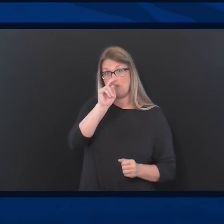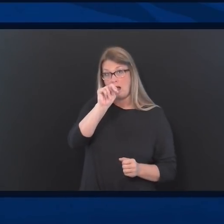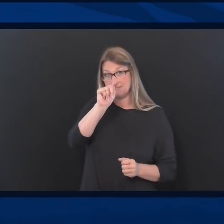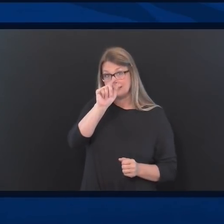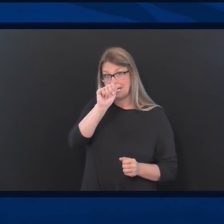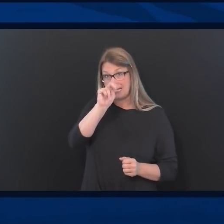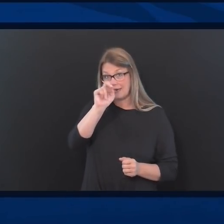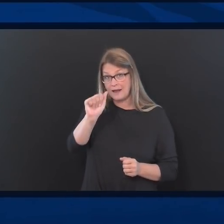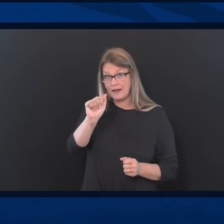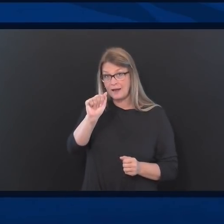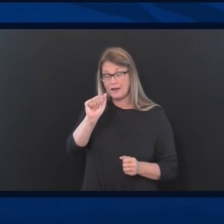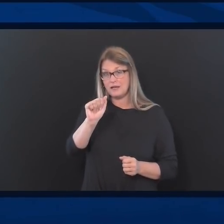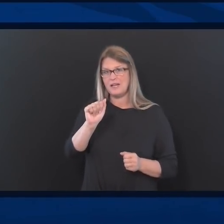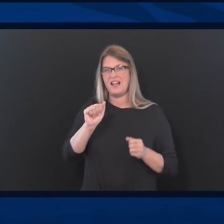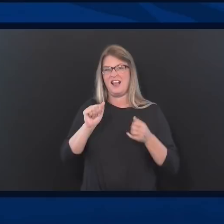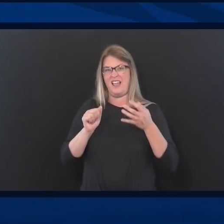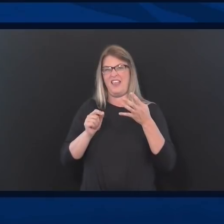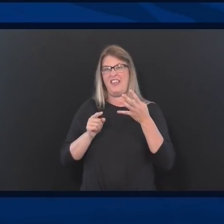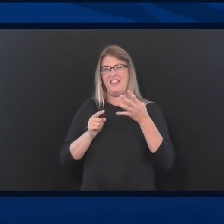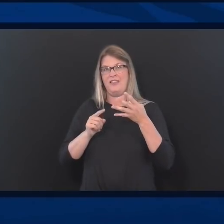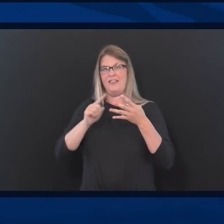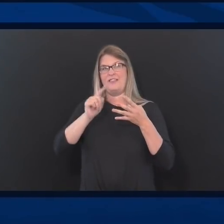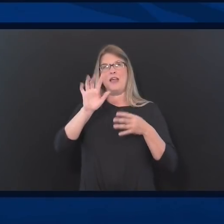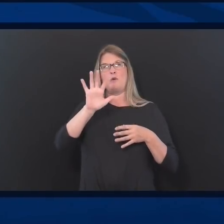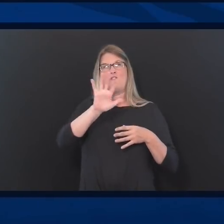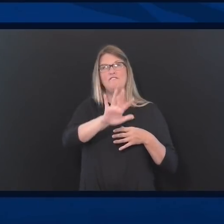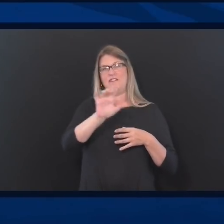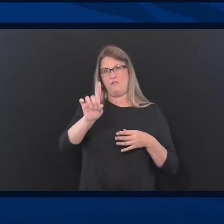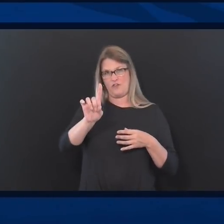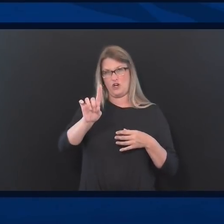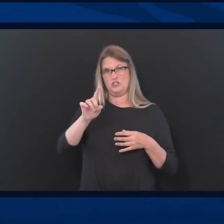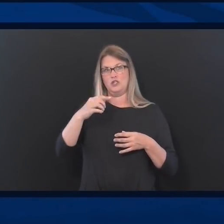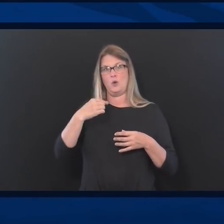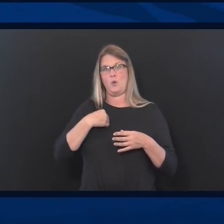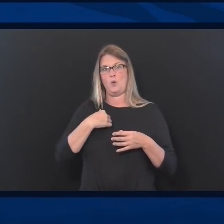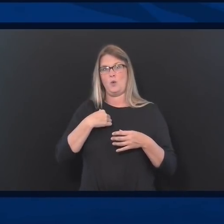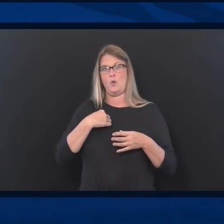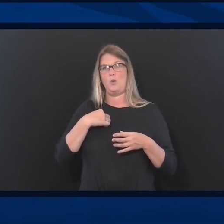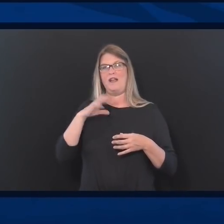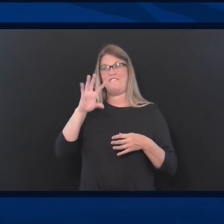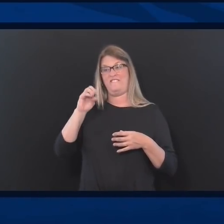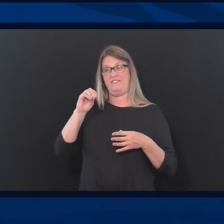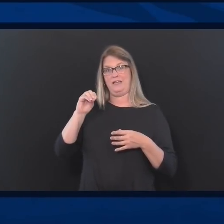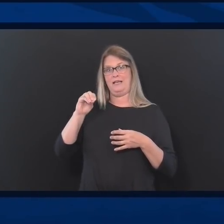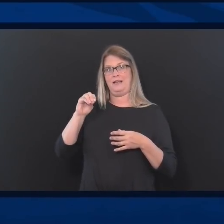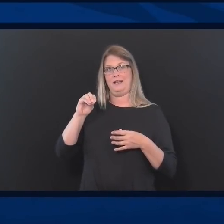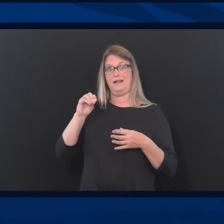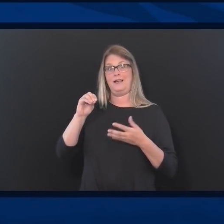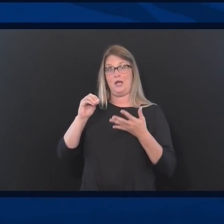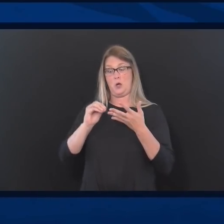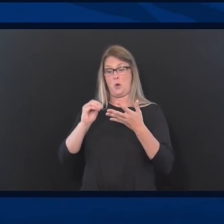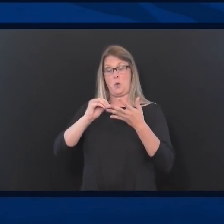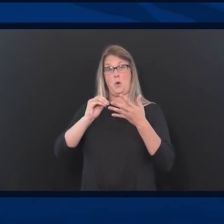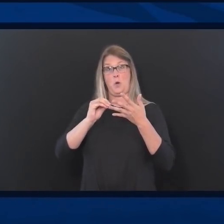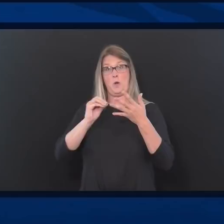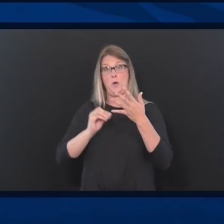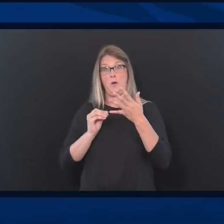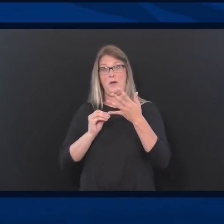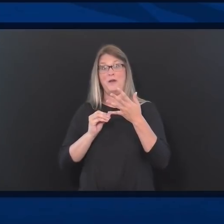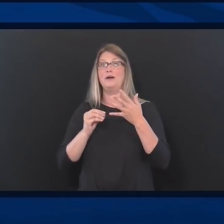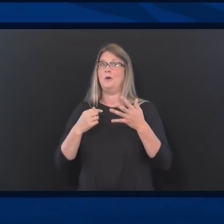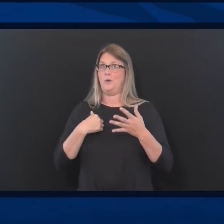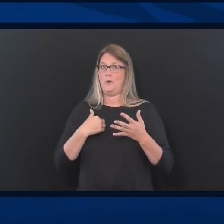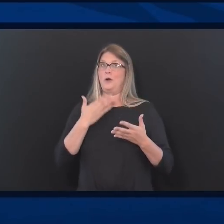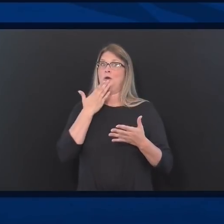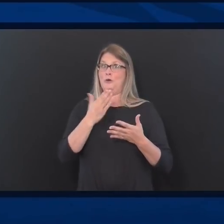And Montana came in 51st, and we came in 50th. So again, we're